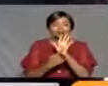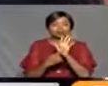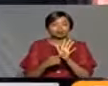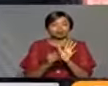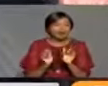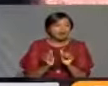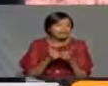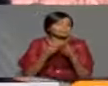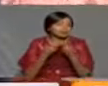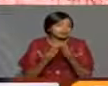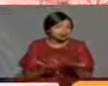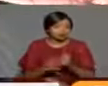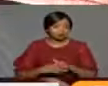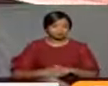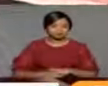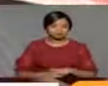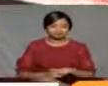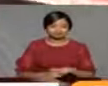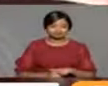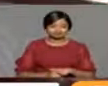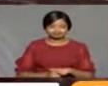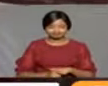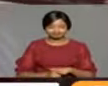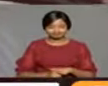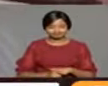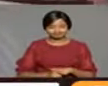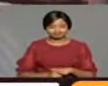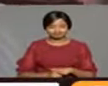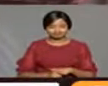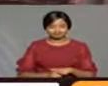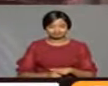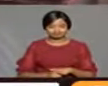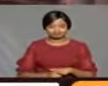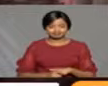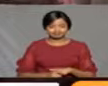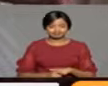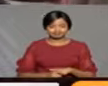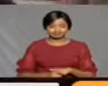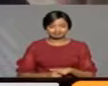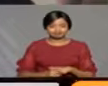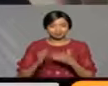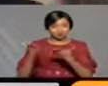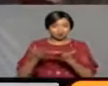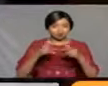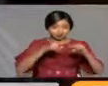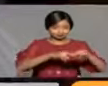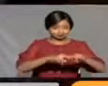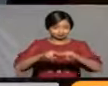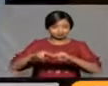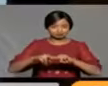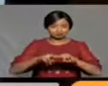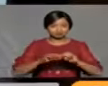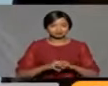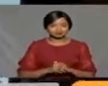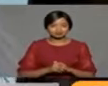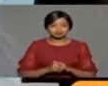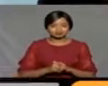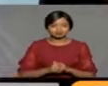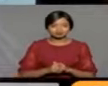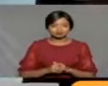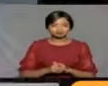at the household level. Nashukuru sana. Habari ya leo? Nashukuru sana, asante. Pia unaweza keti ama tunaweza keti hapa. He inputs the head